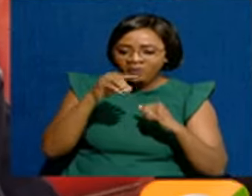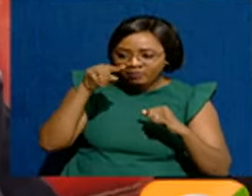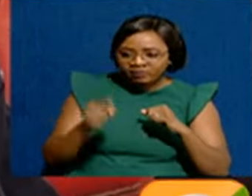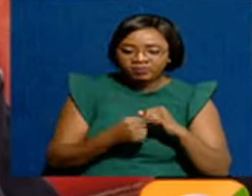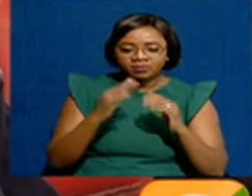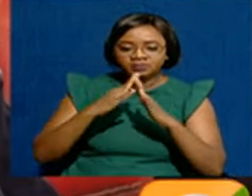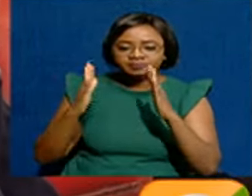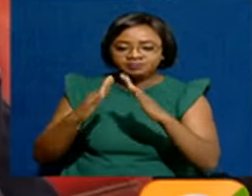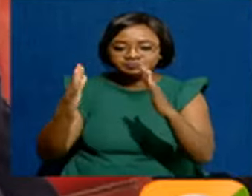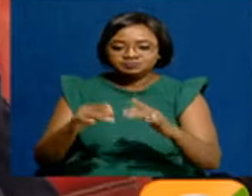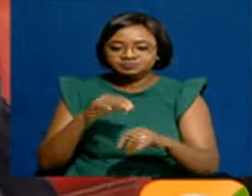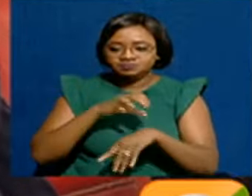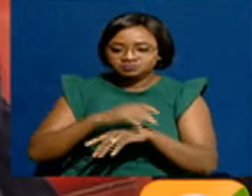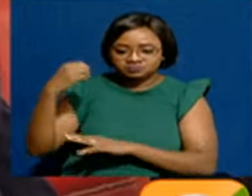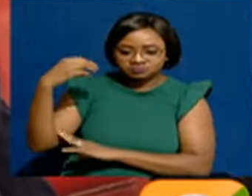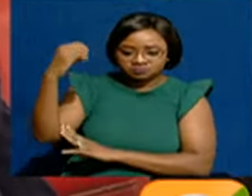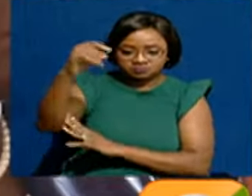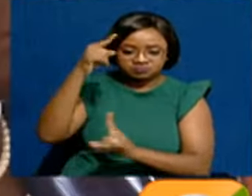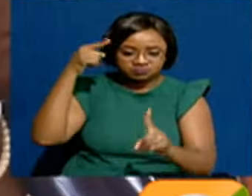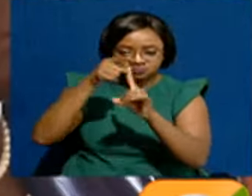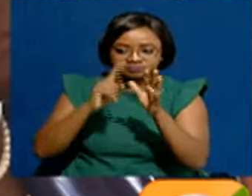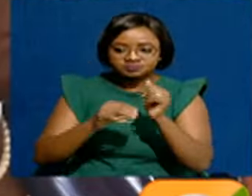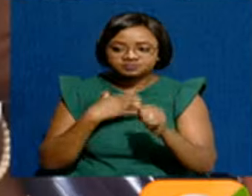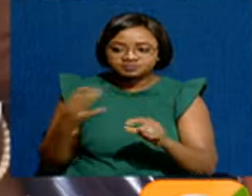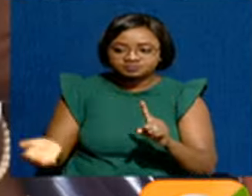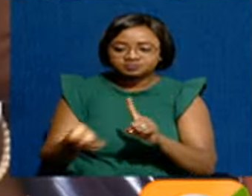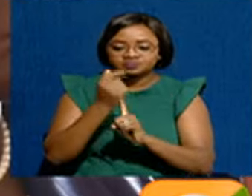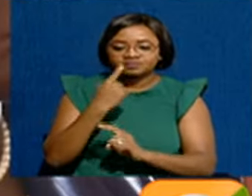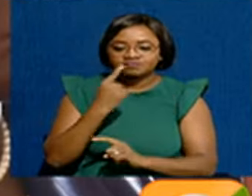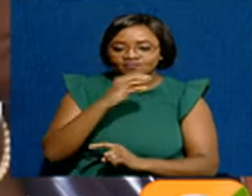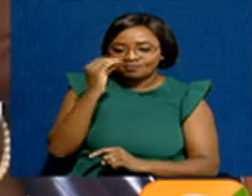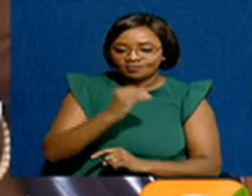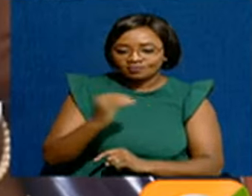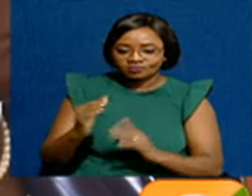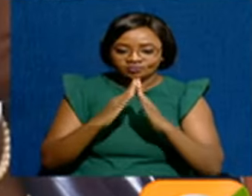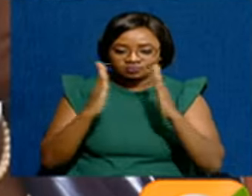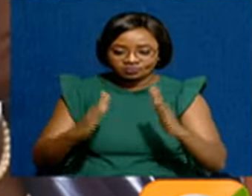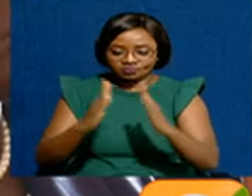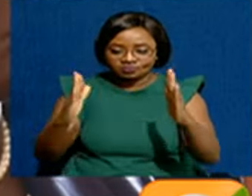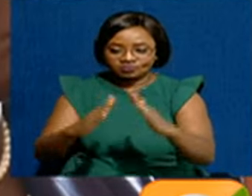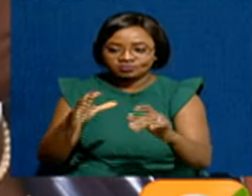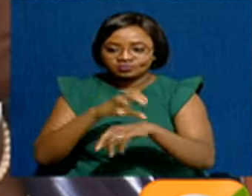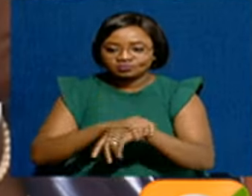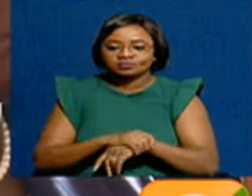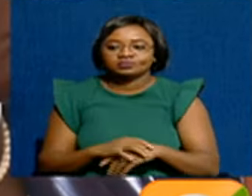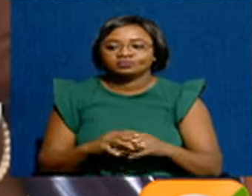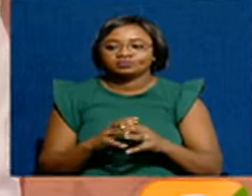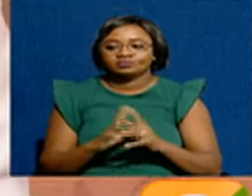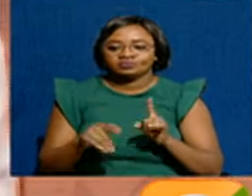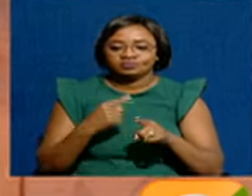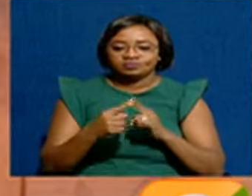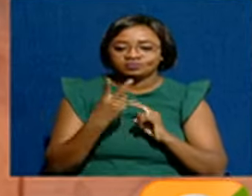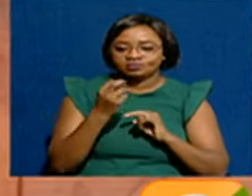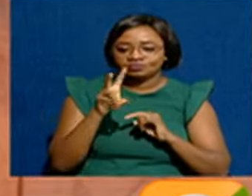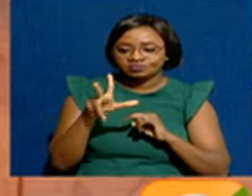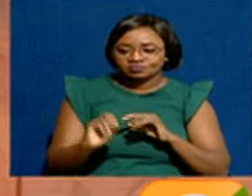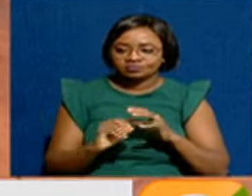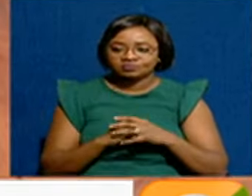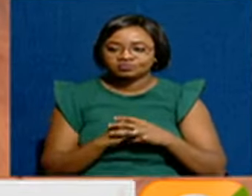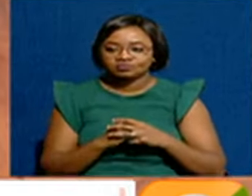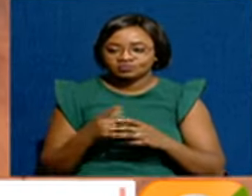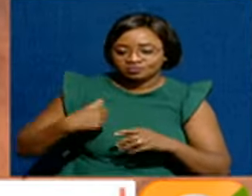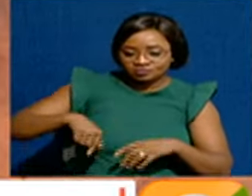the grid as part of efforts to see 100% of the households connected to the grid by 2030. As I speak, we